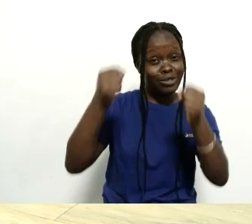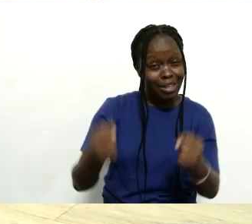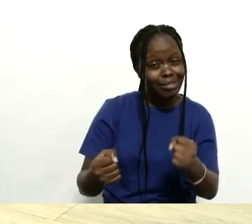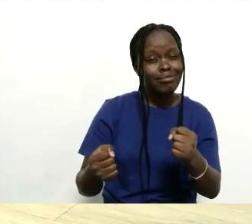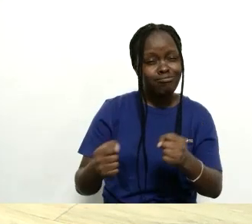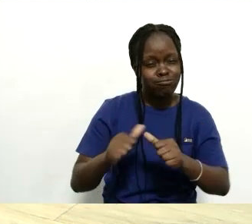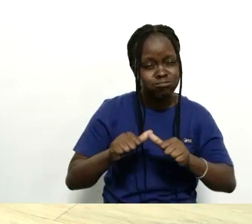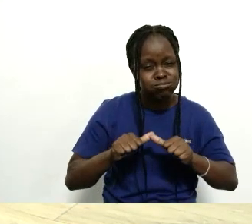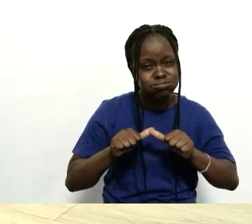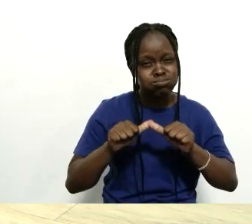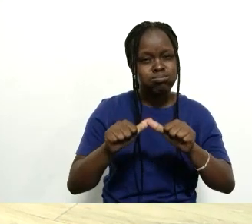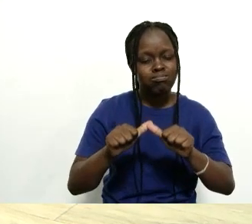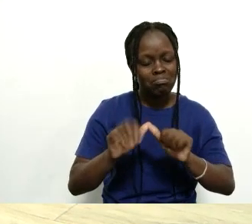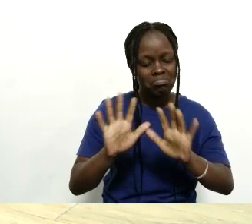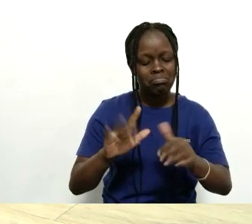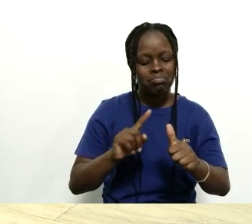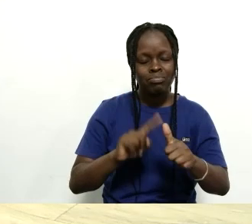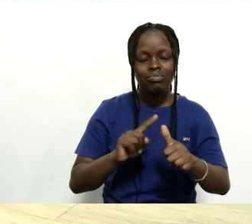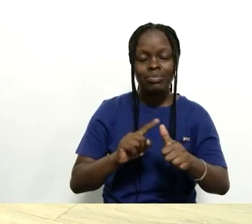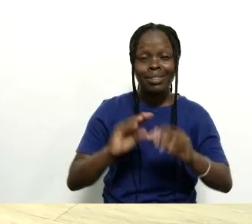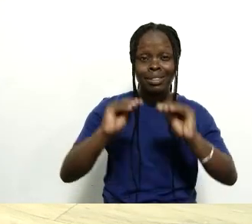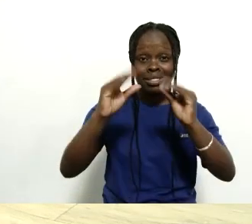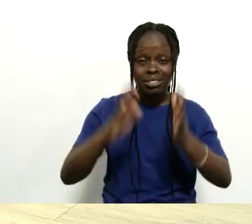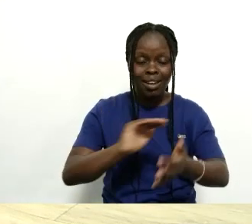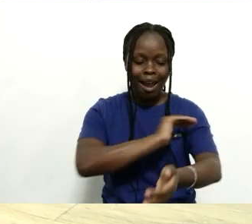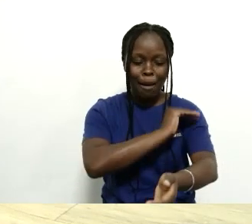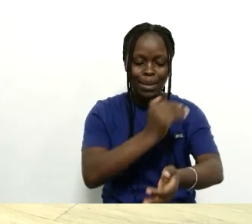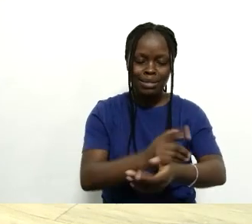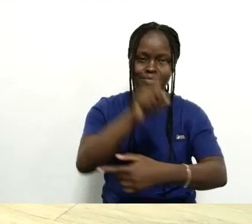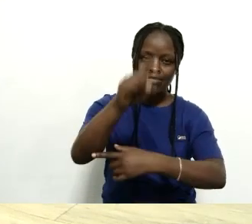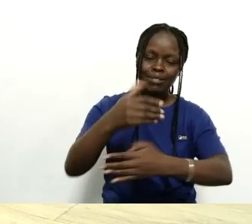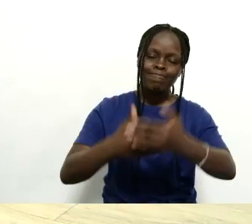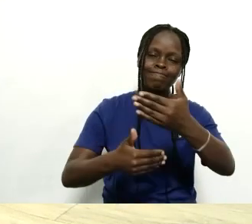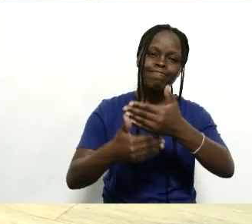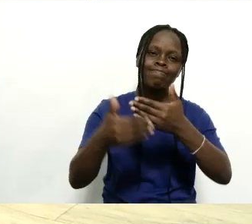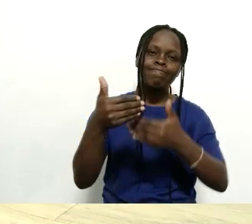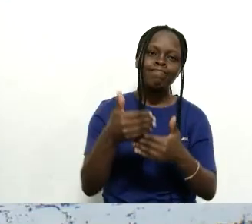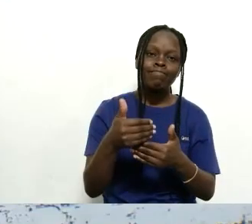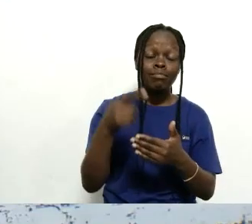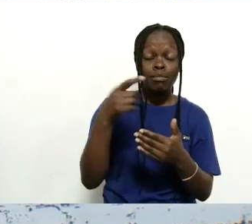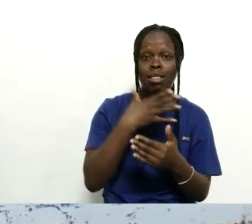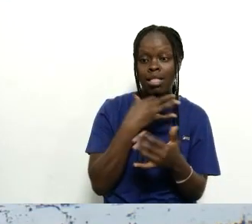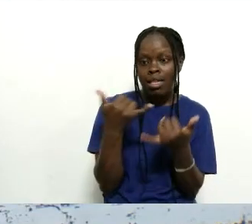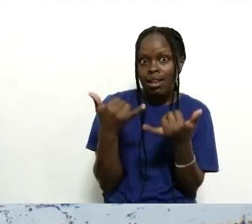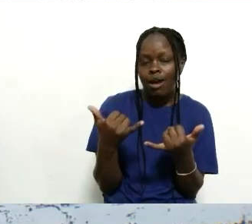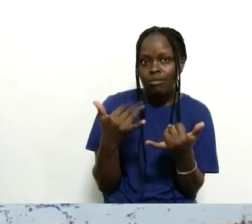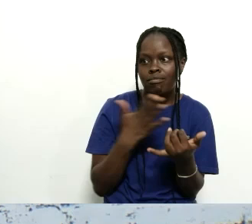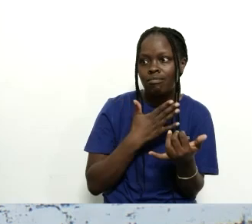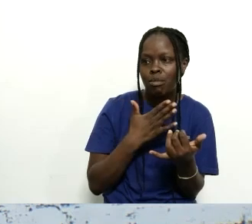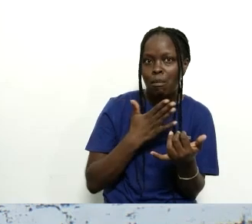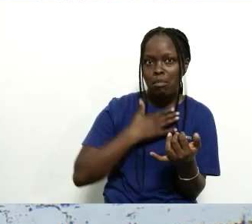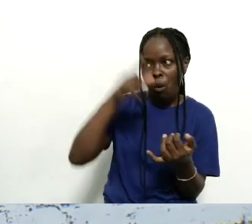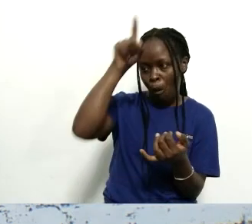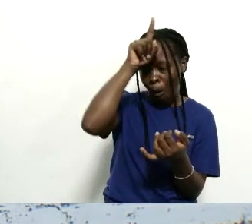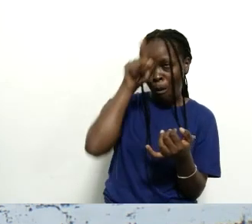schools where they would go and coach the teachers. So for the model to succeed, We